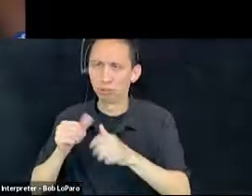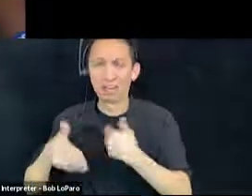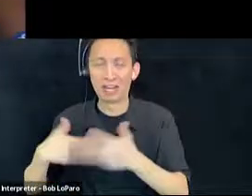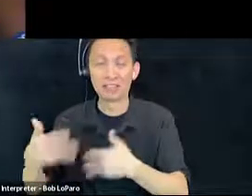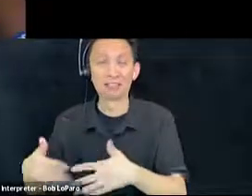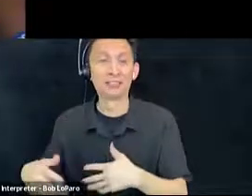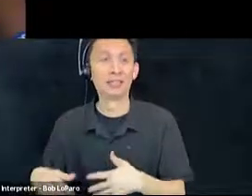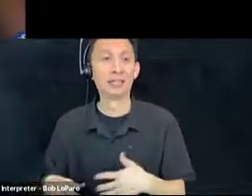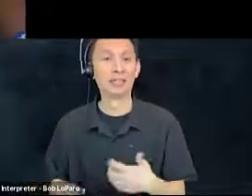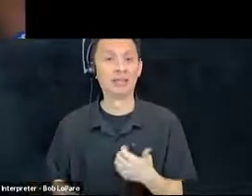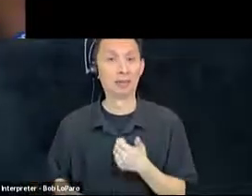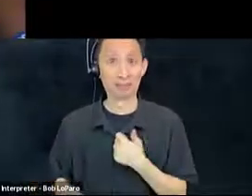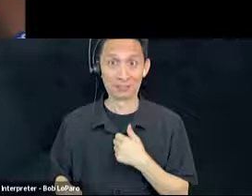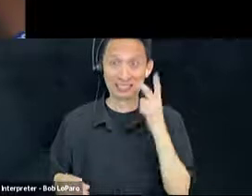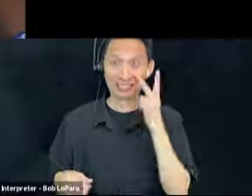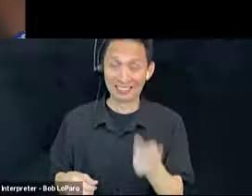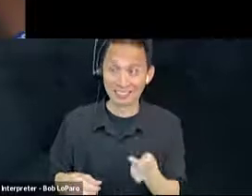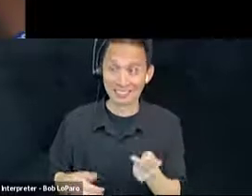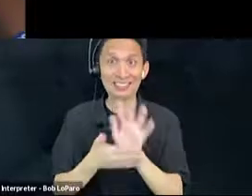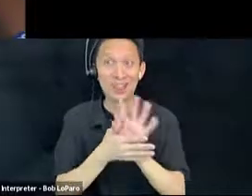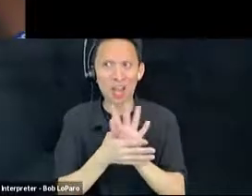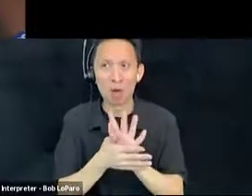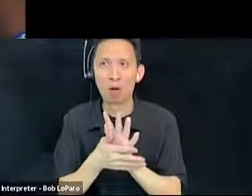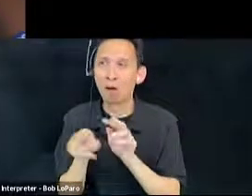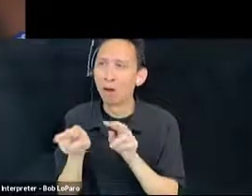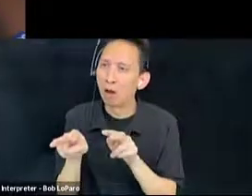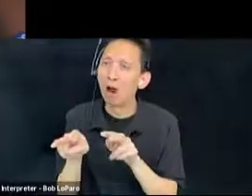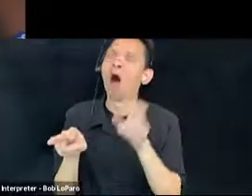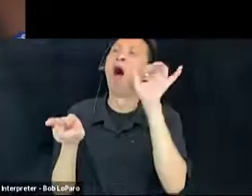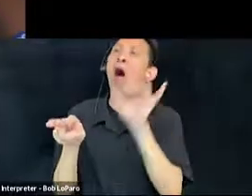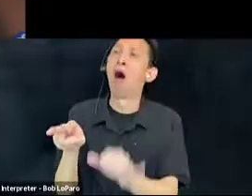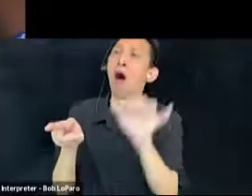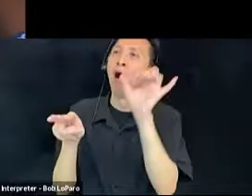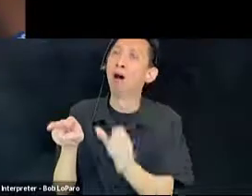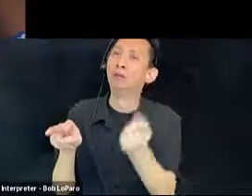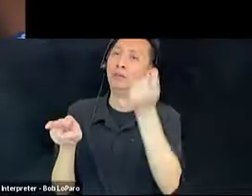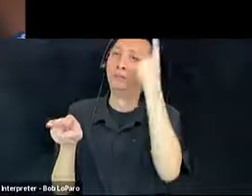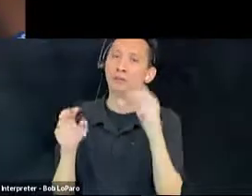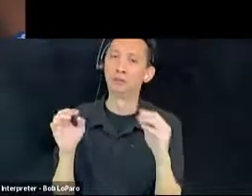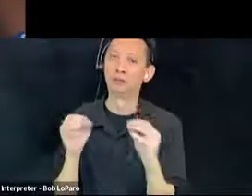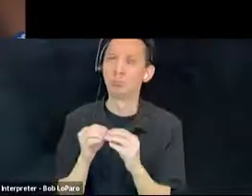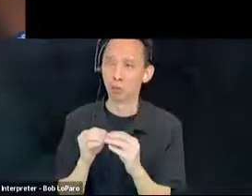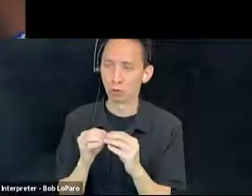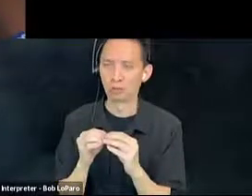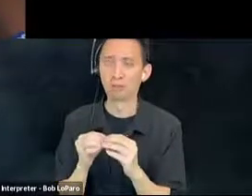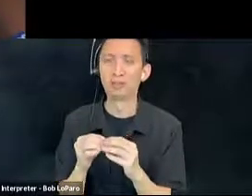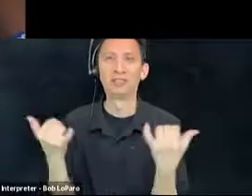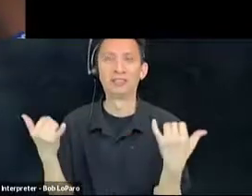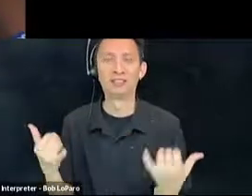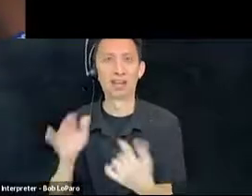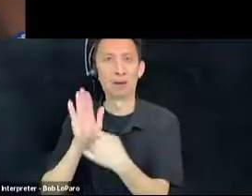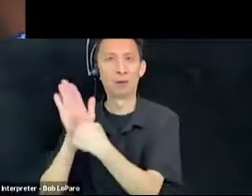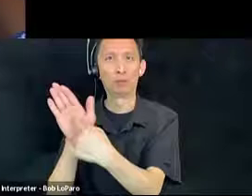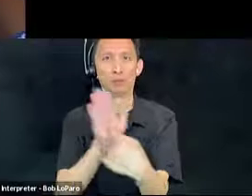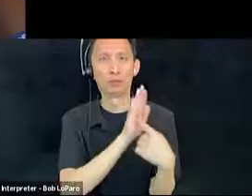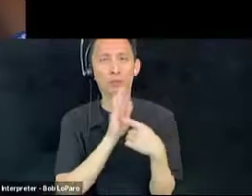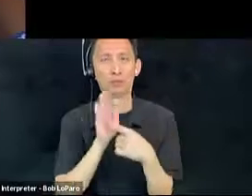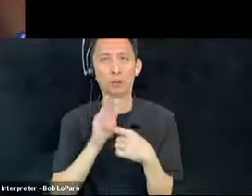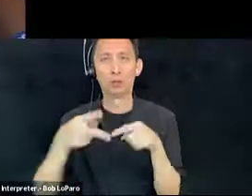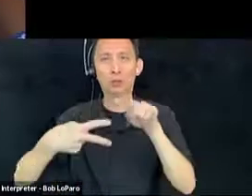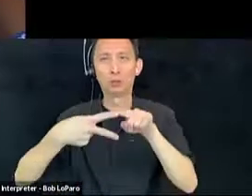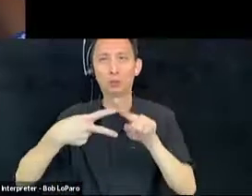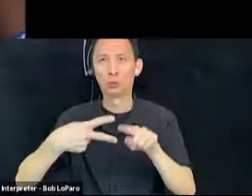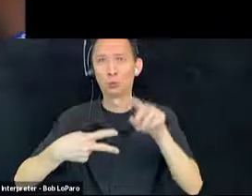when I get to see things in action, it makes it mean that much more to me. And so I wanted to give you two examples of